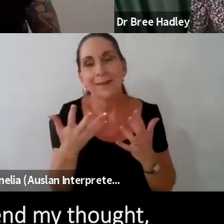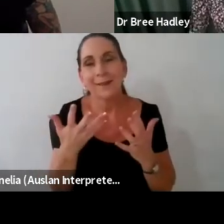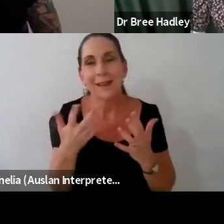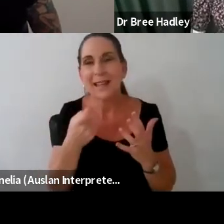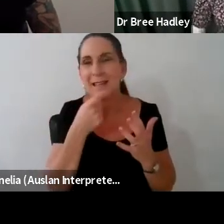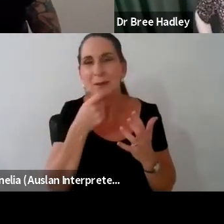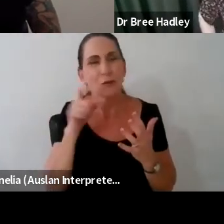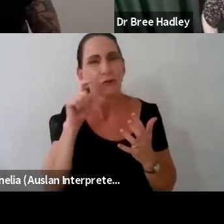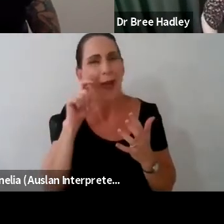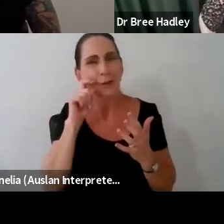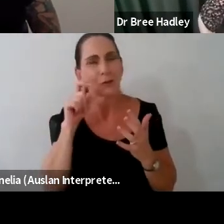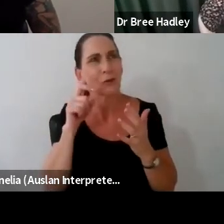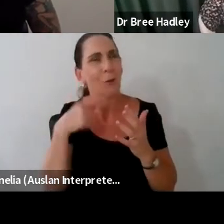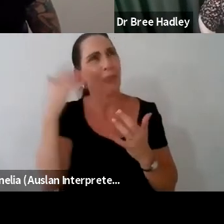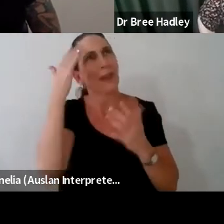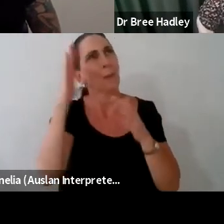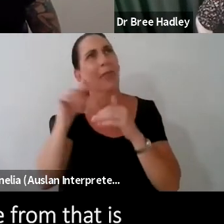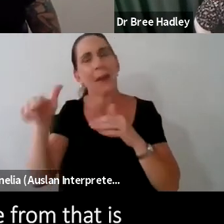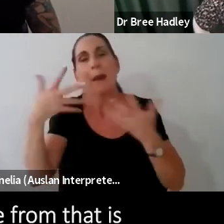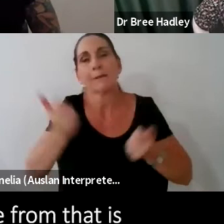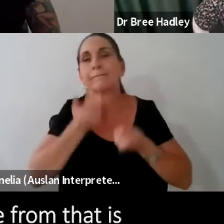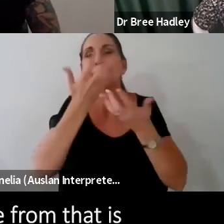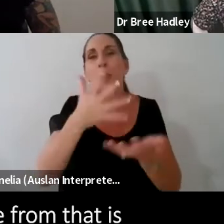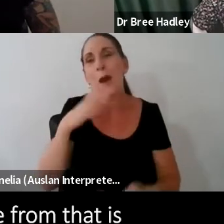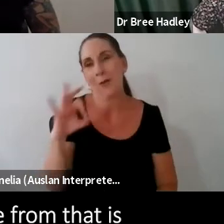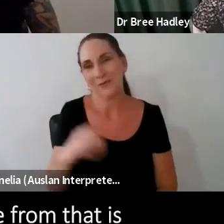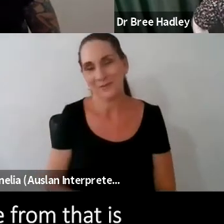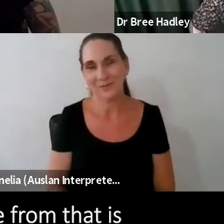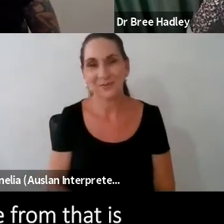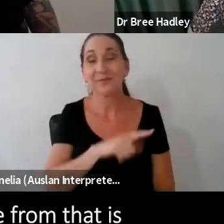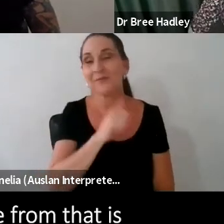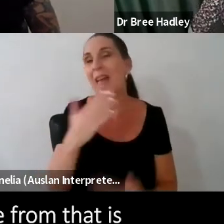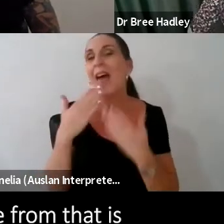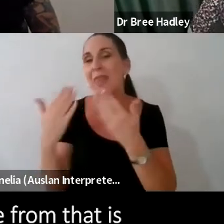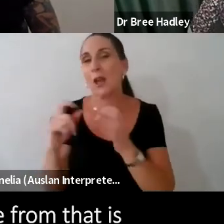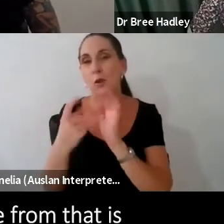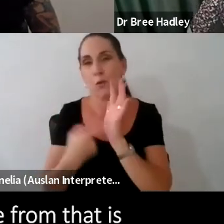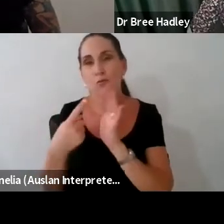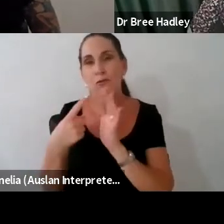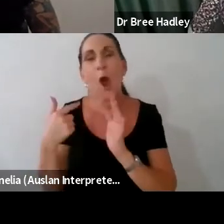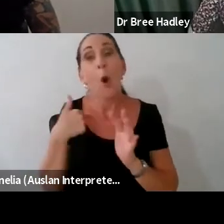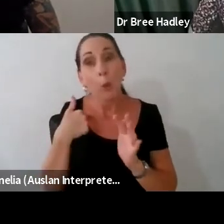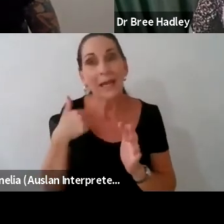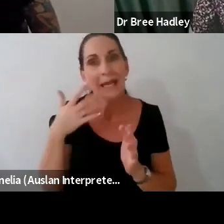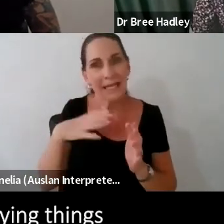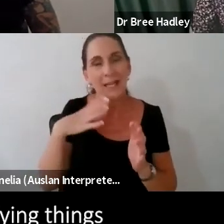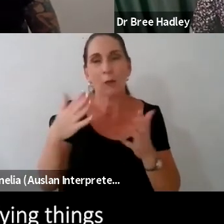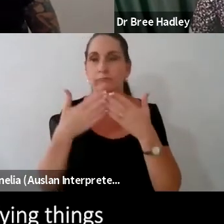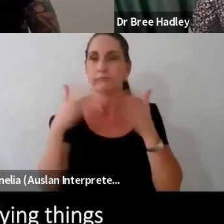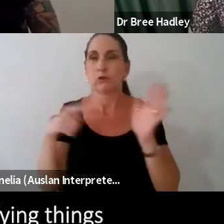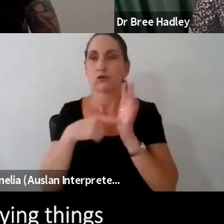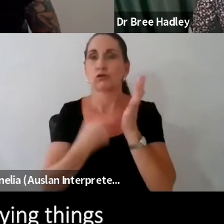is. Thank you, Bree. I think what I take from that is that there's a real need for transparency